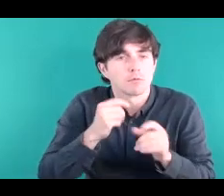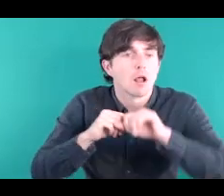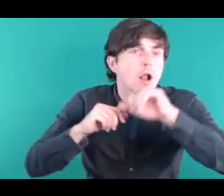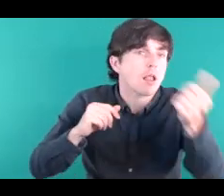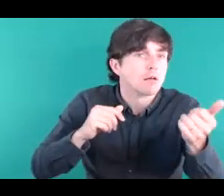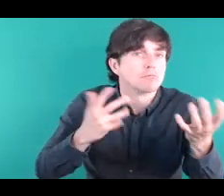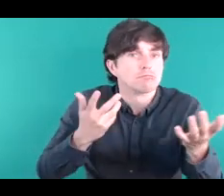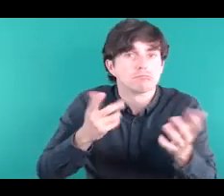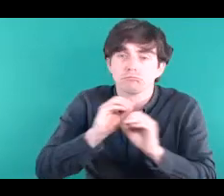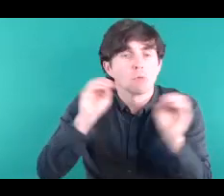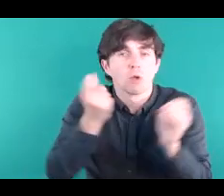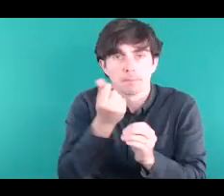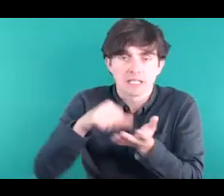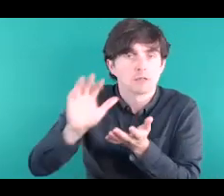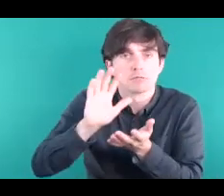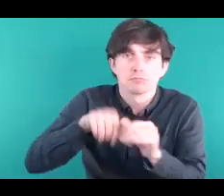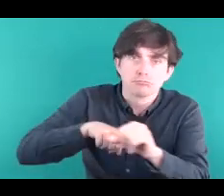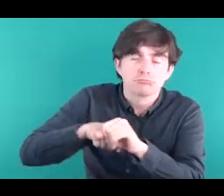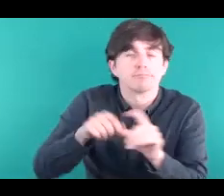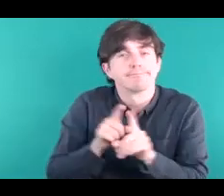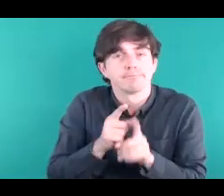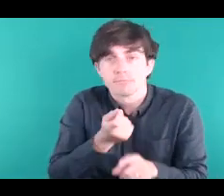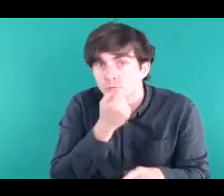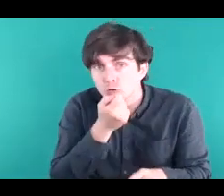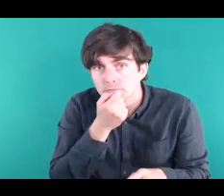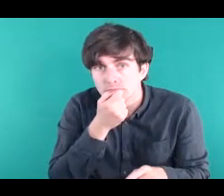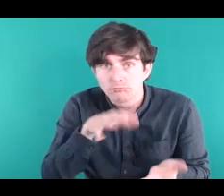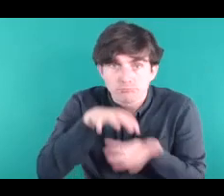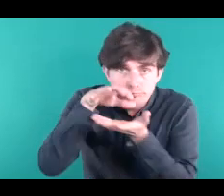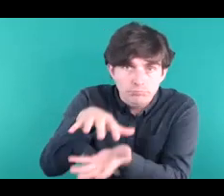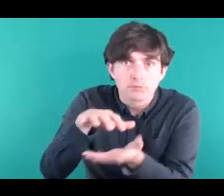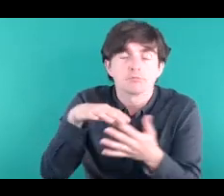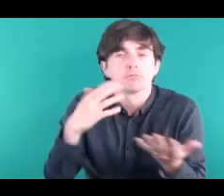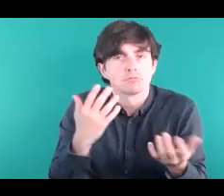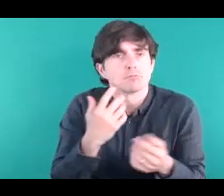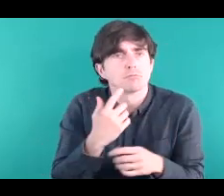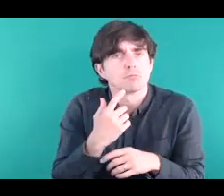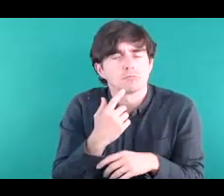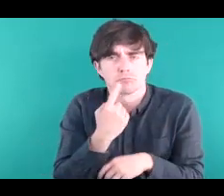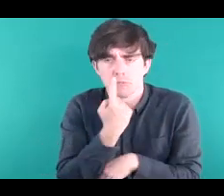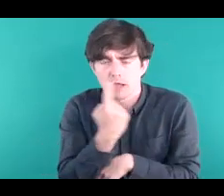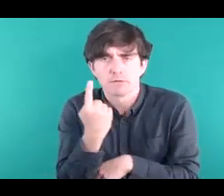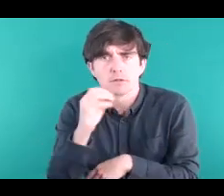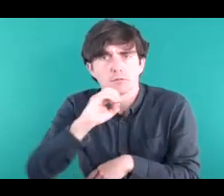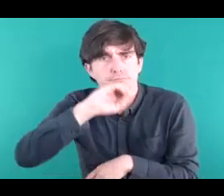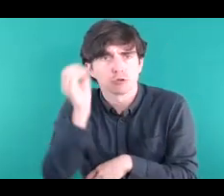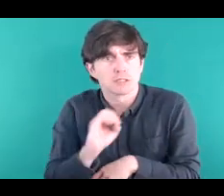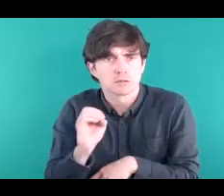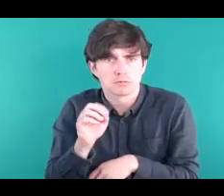of the respondents are receiving this. And this